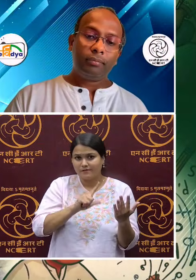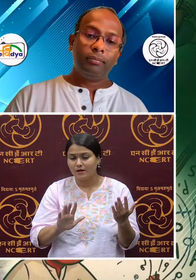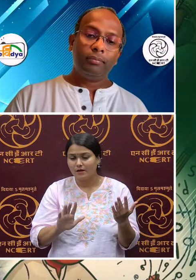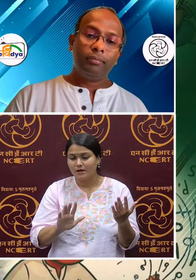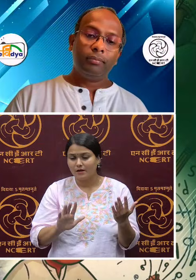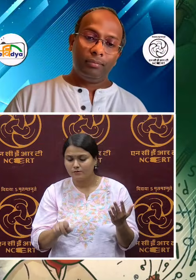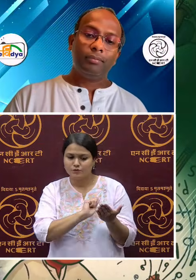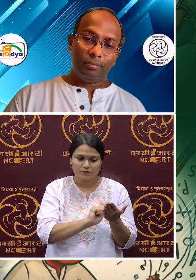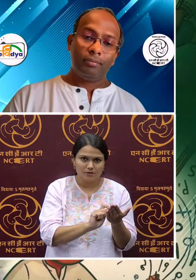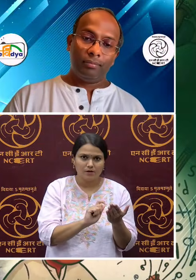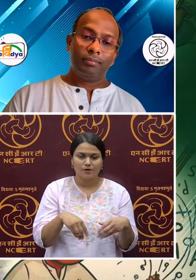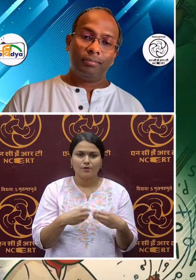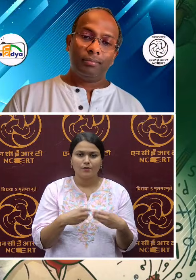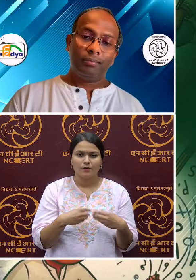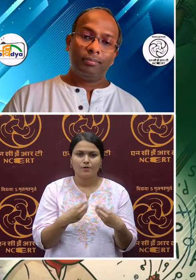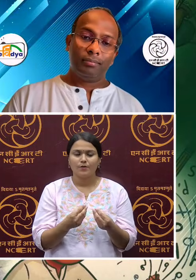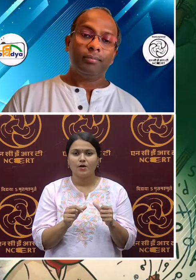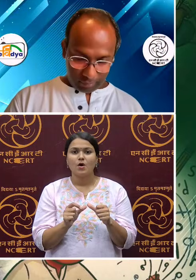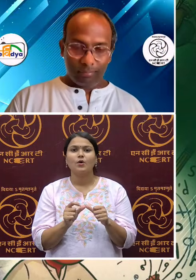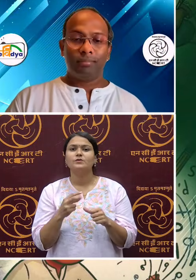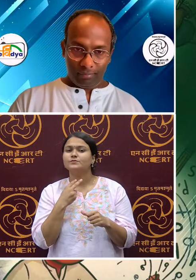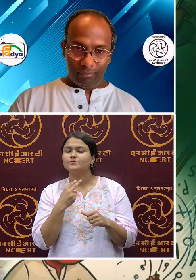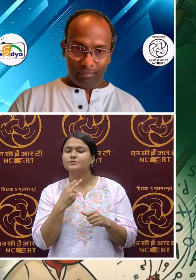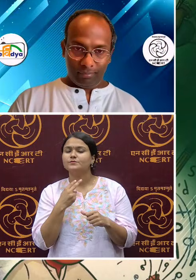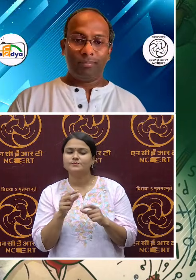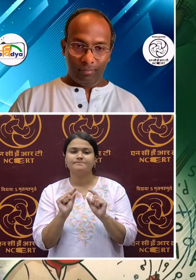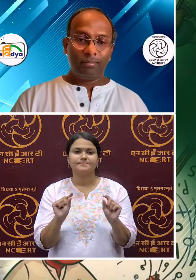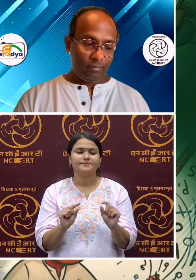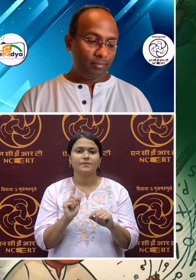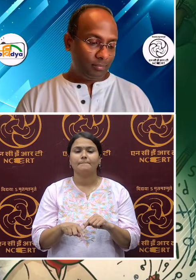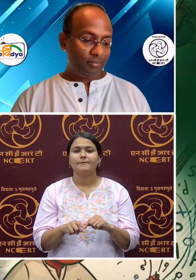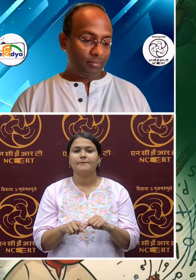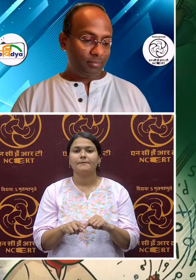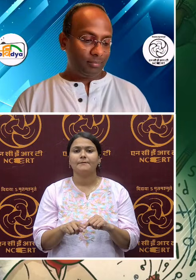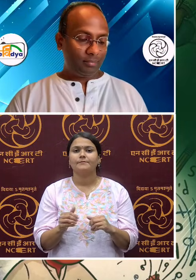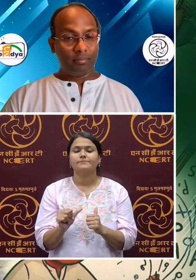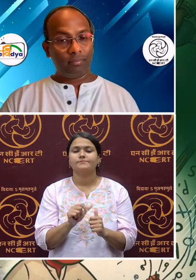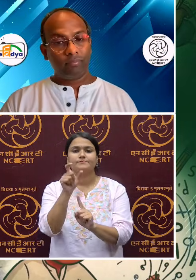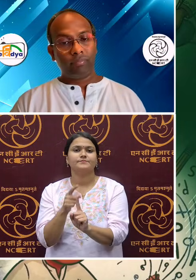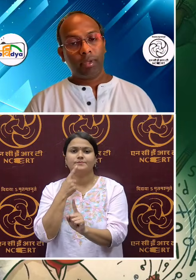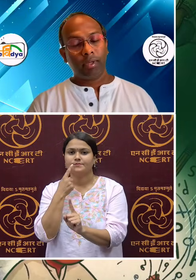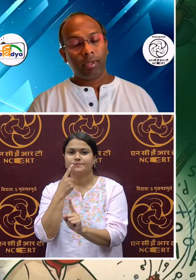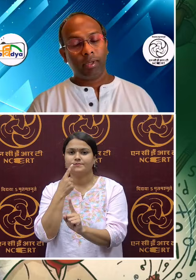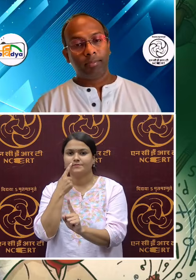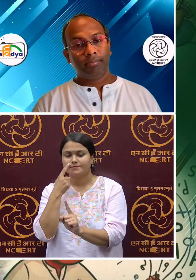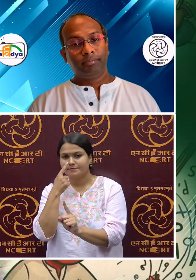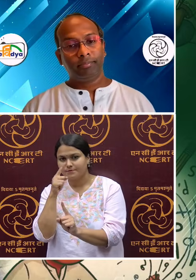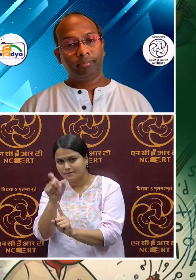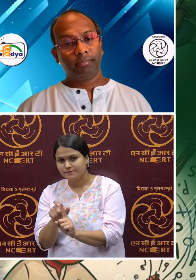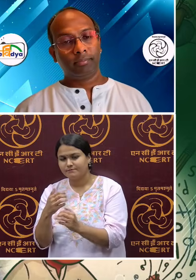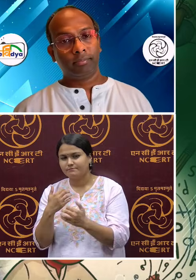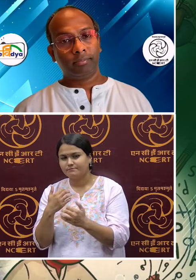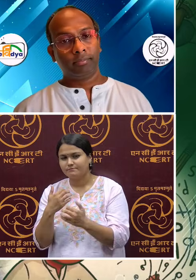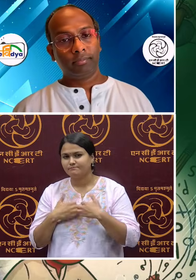language, writing it, then we have auditory material for you. We will show you in a while, but before that, let me come back to Lalita ma'am and ask you very